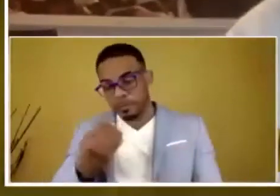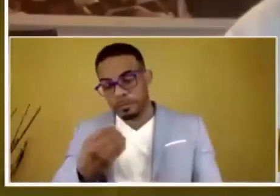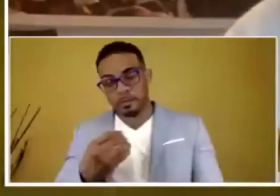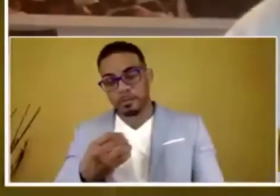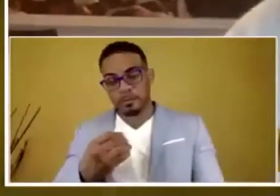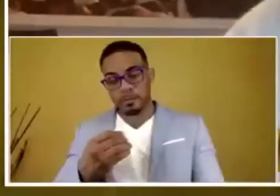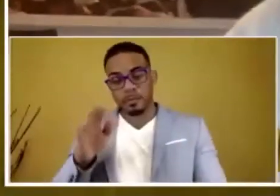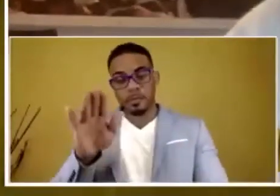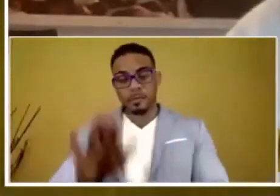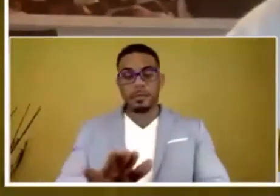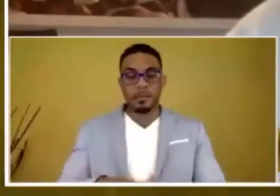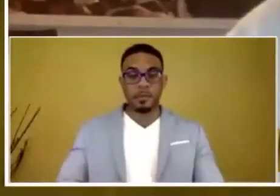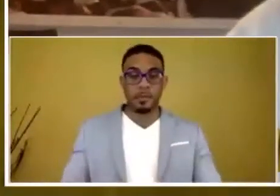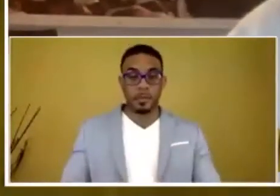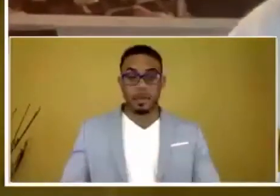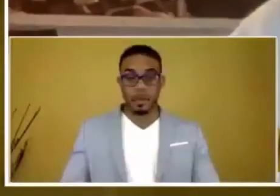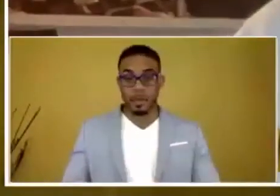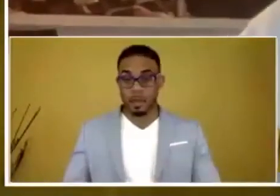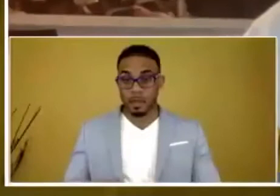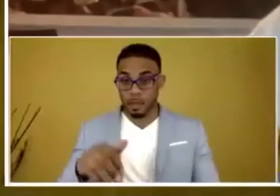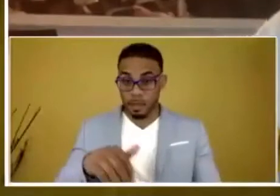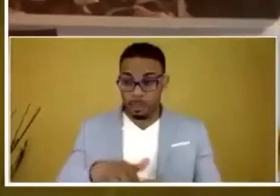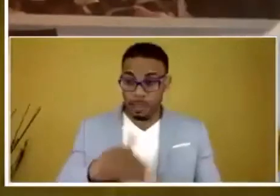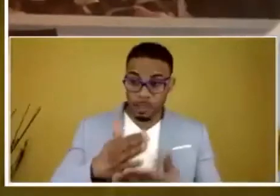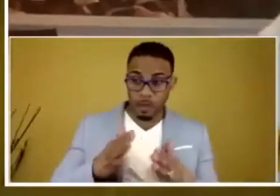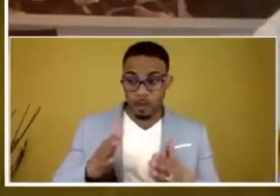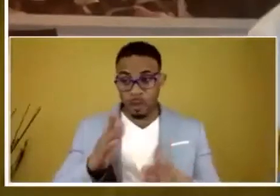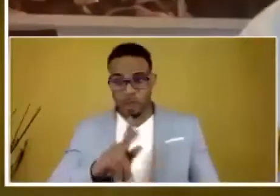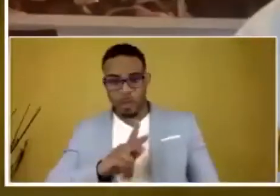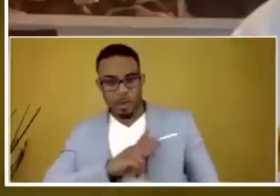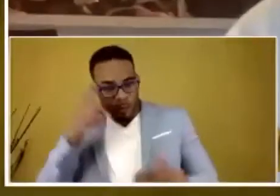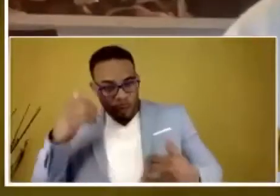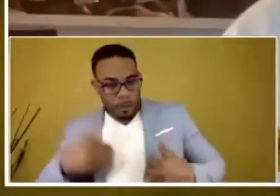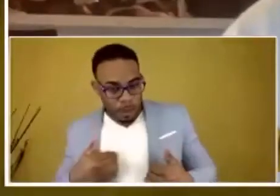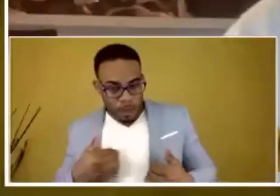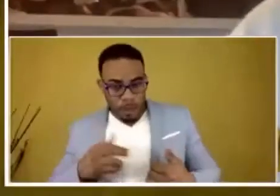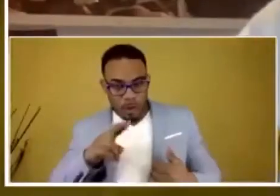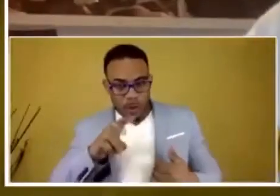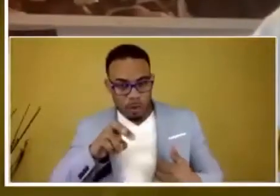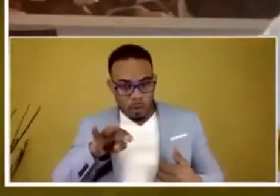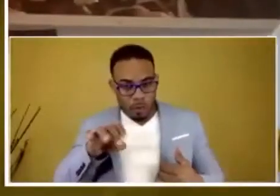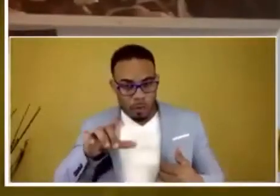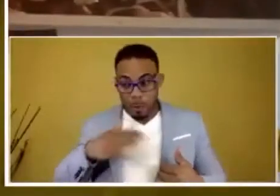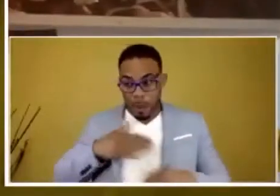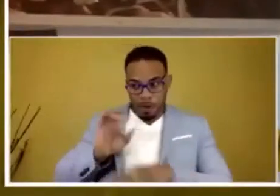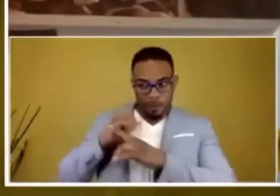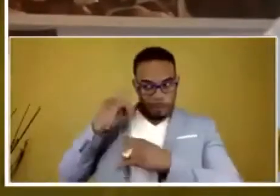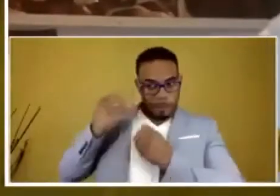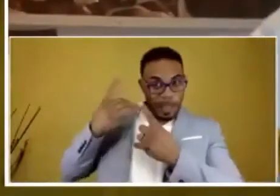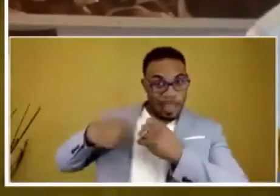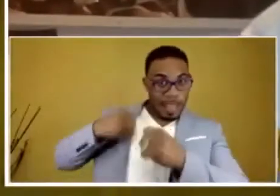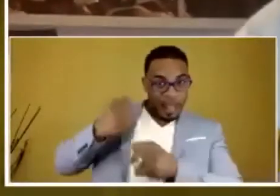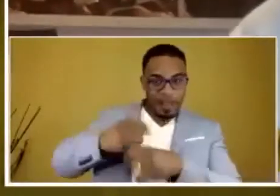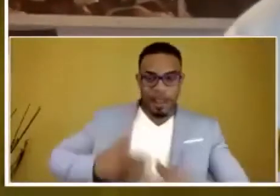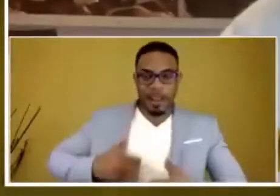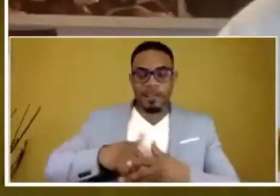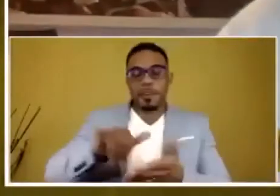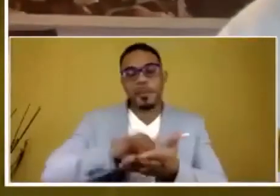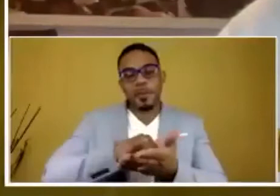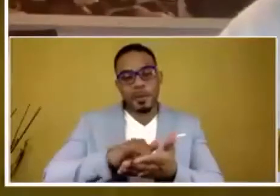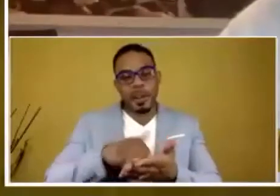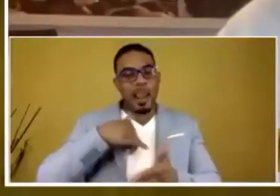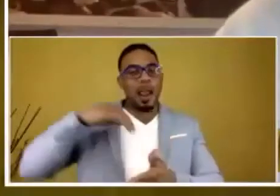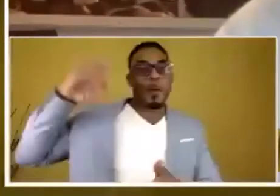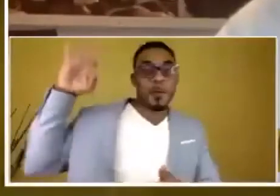evening. In some ways, quite personal for me, Riverside was my church for many years when I lived in New York, and I've preached from